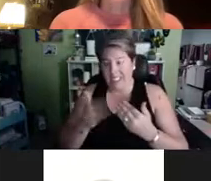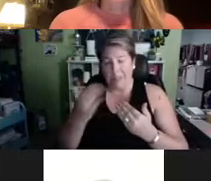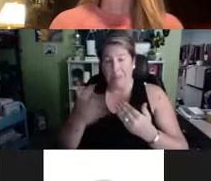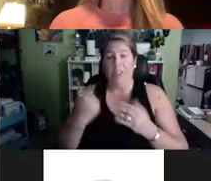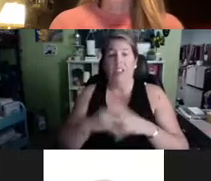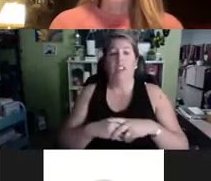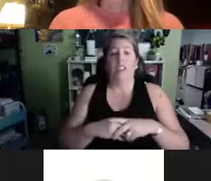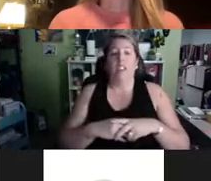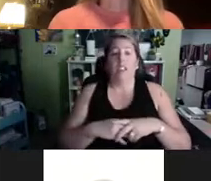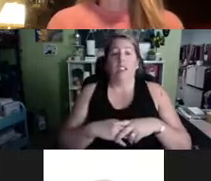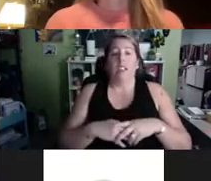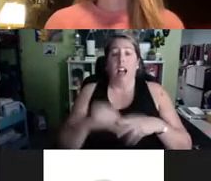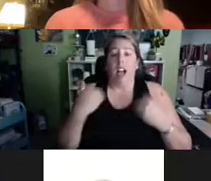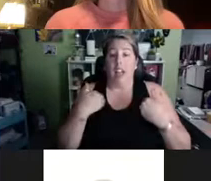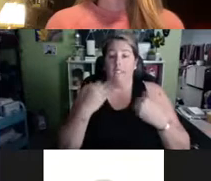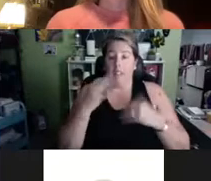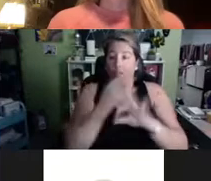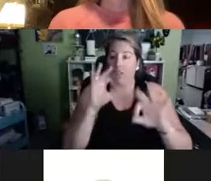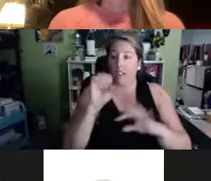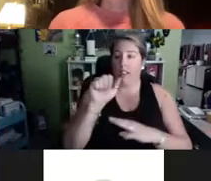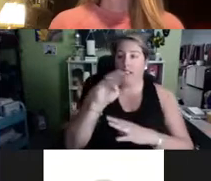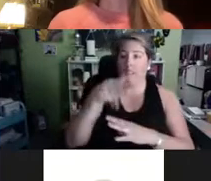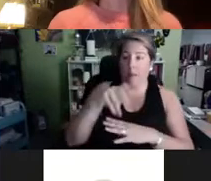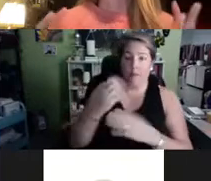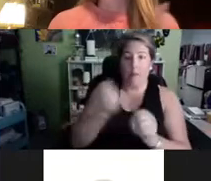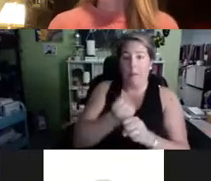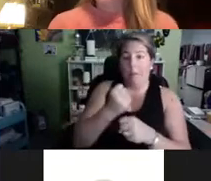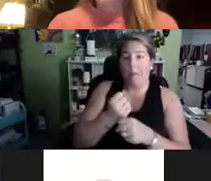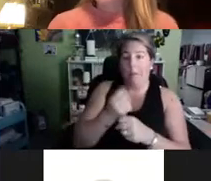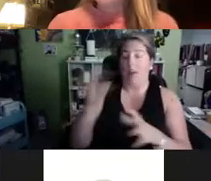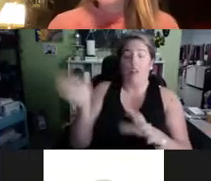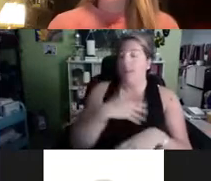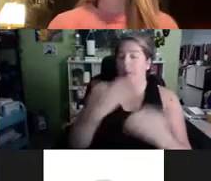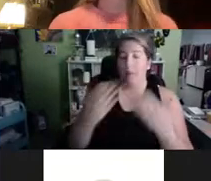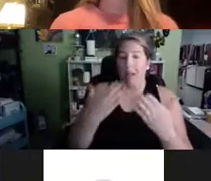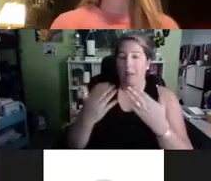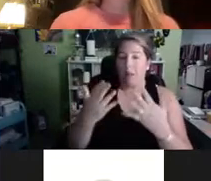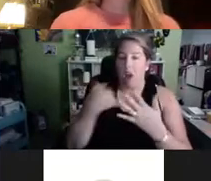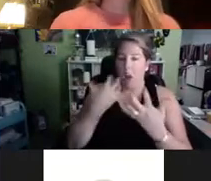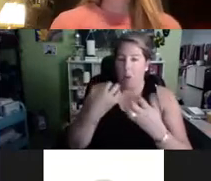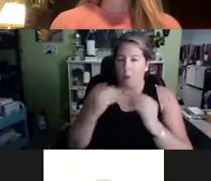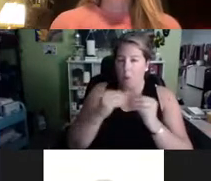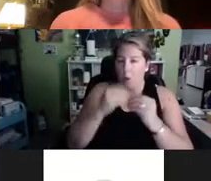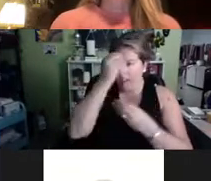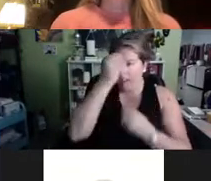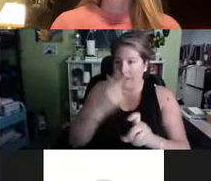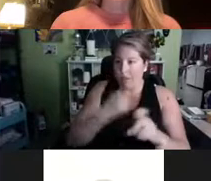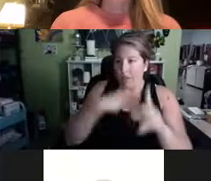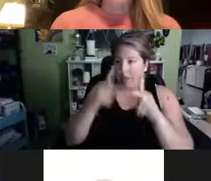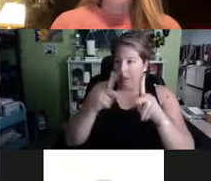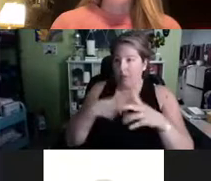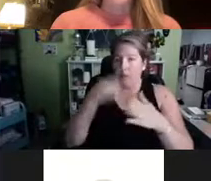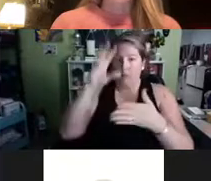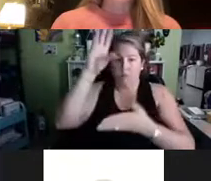I made a free sample, so maybe I want to collect information from people so they can just fill